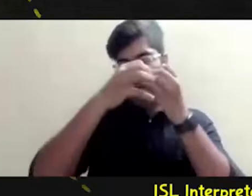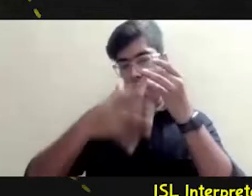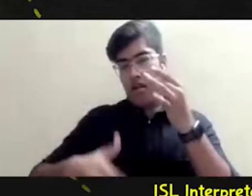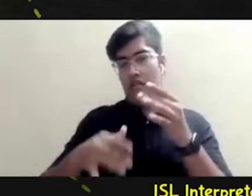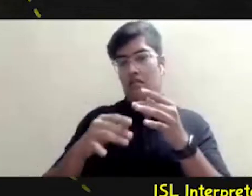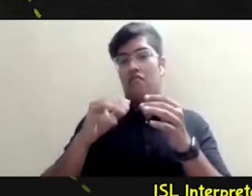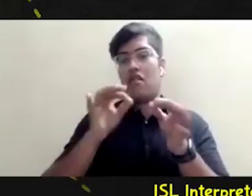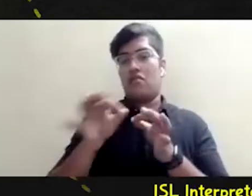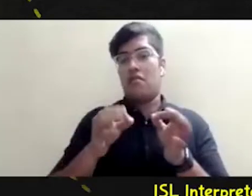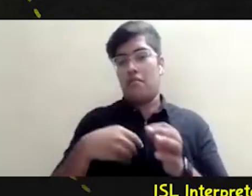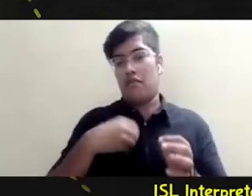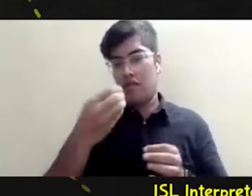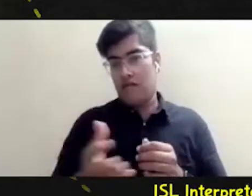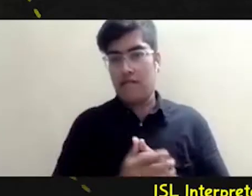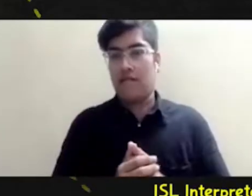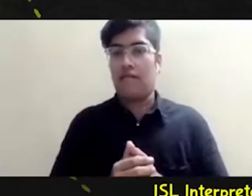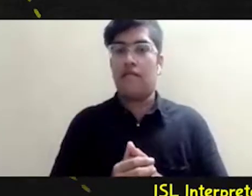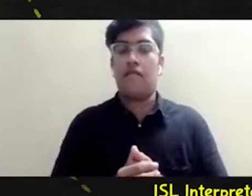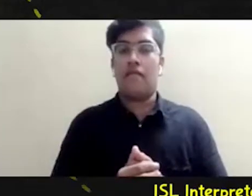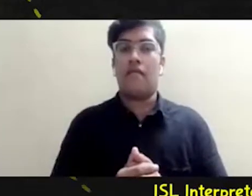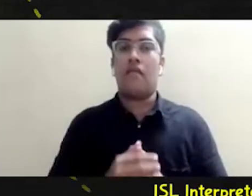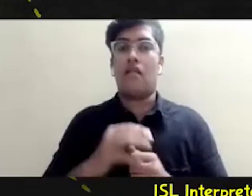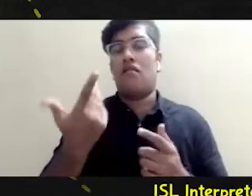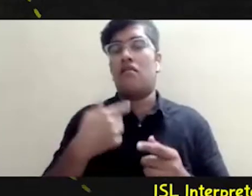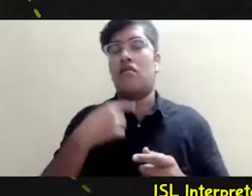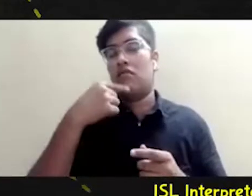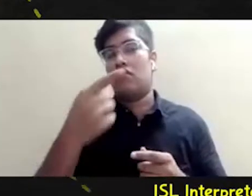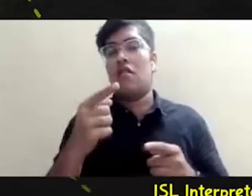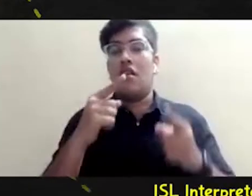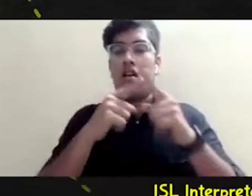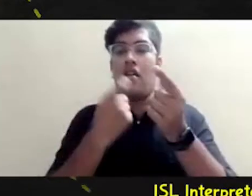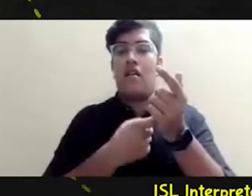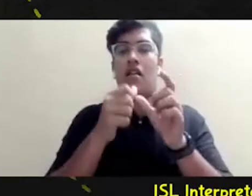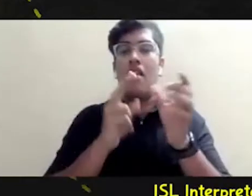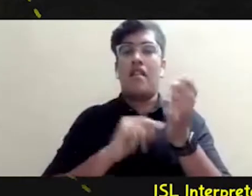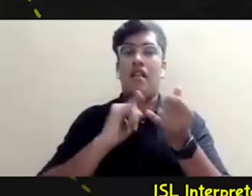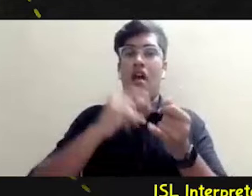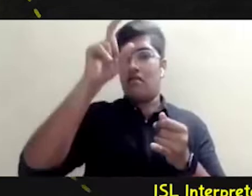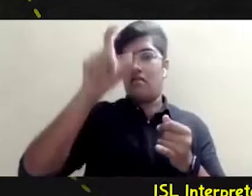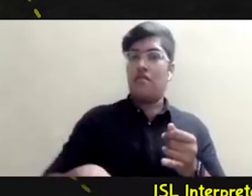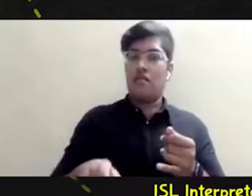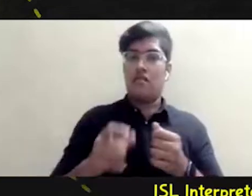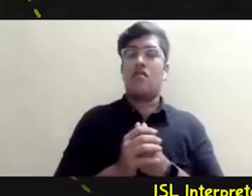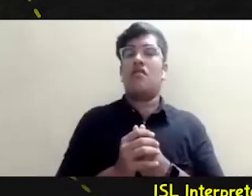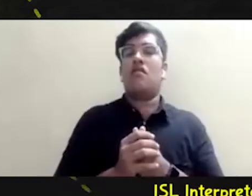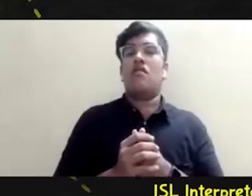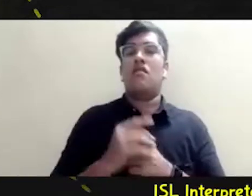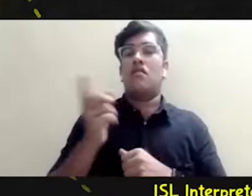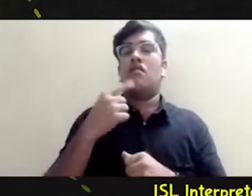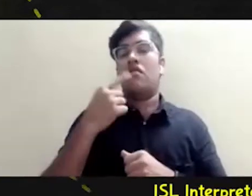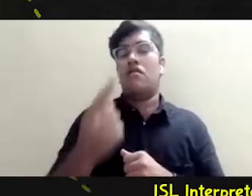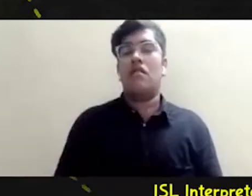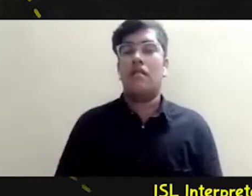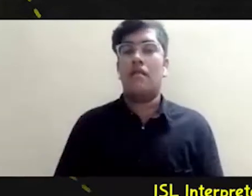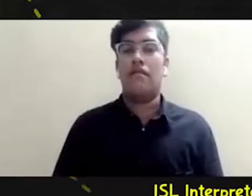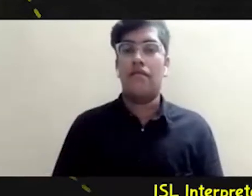say a trans person, this is just a scenario, but let's just say a trans